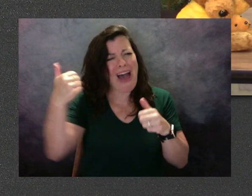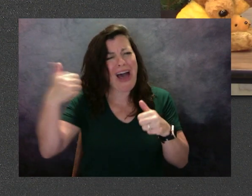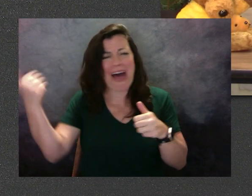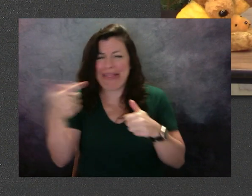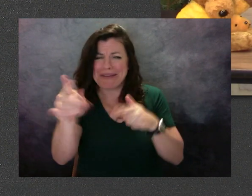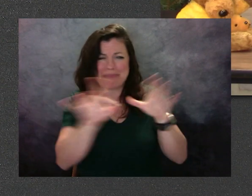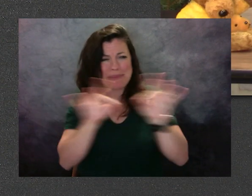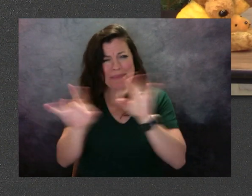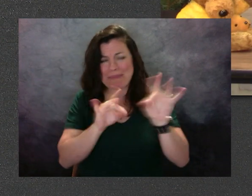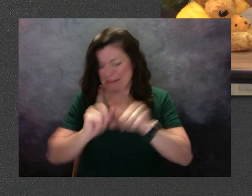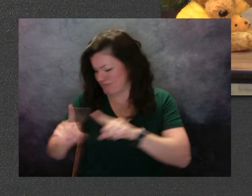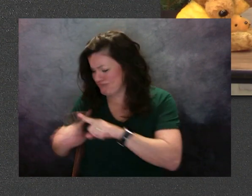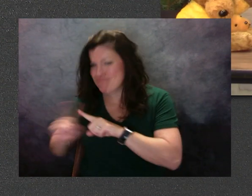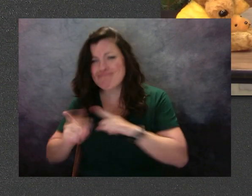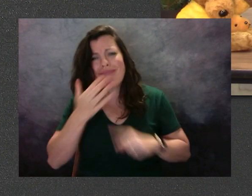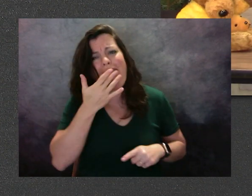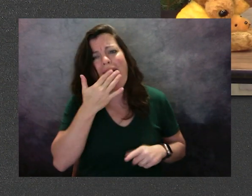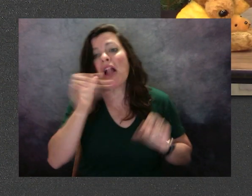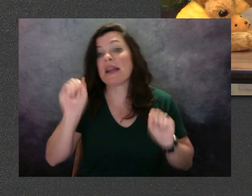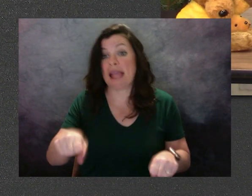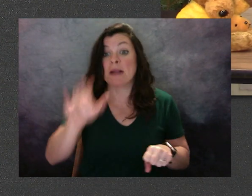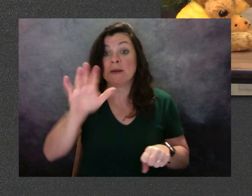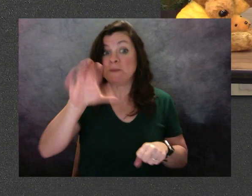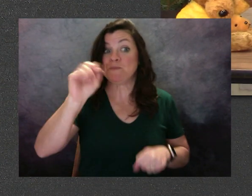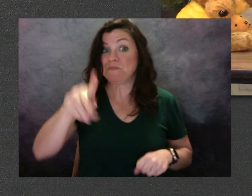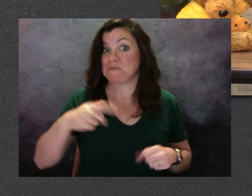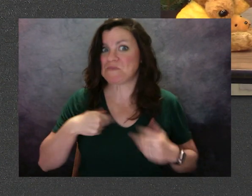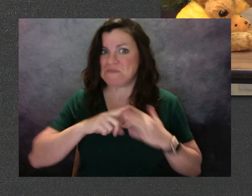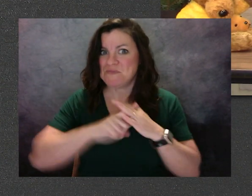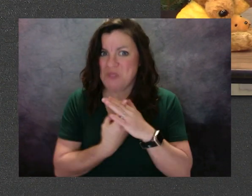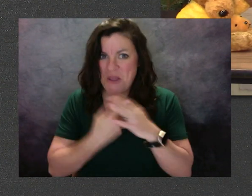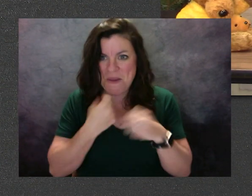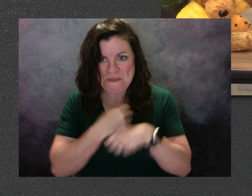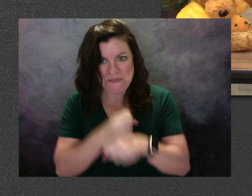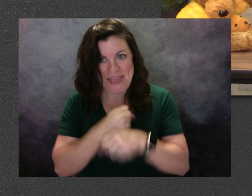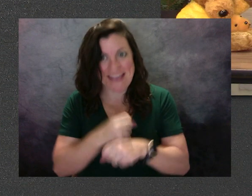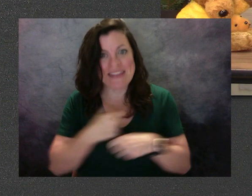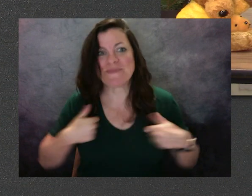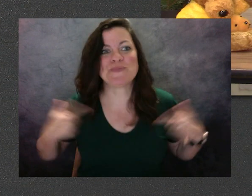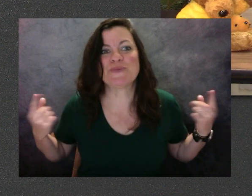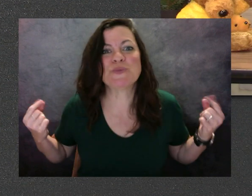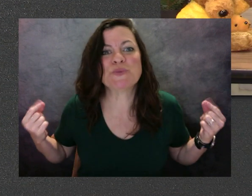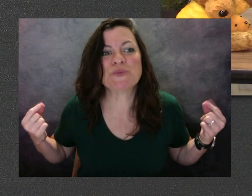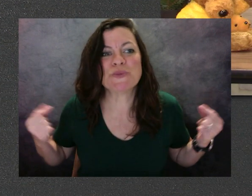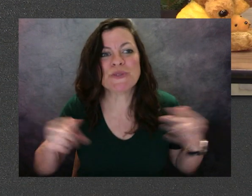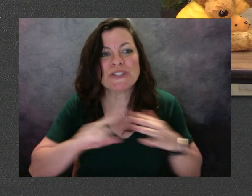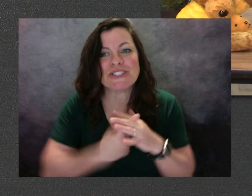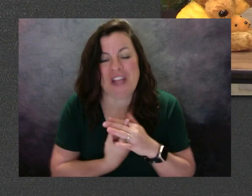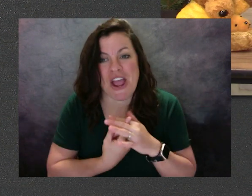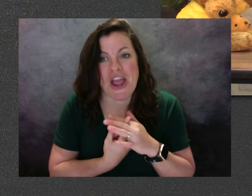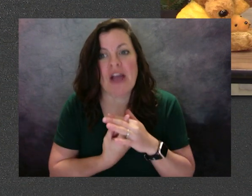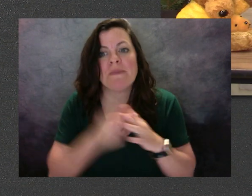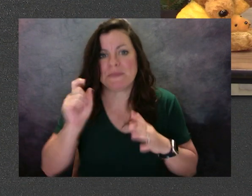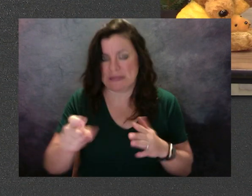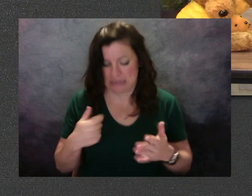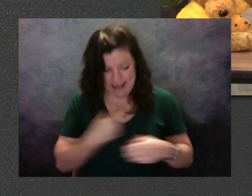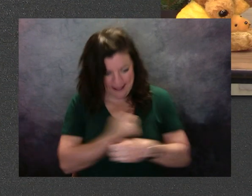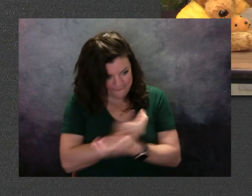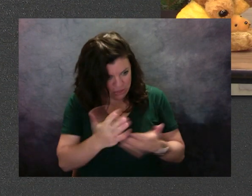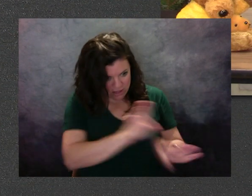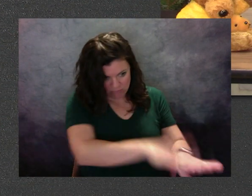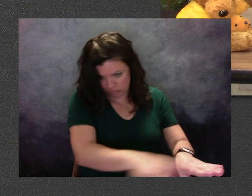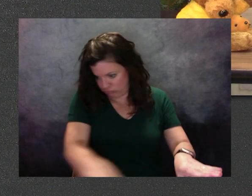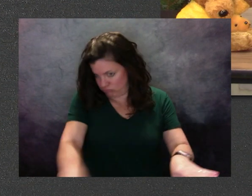the first thing that we're gonna do is we're gonna get all of our material out, and we have it all out here. And we are gonna get